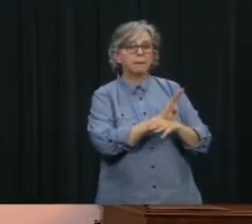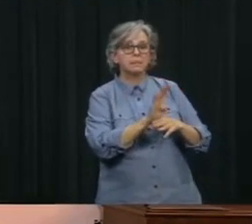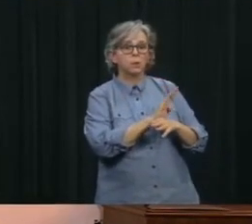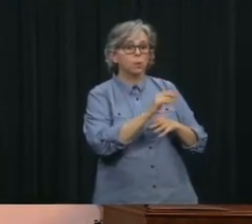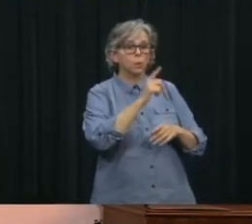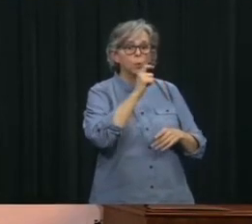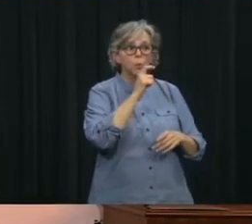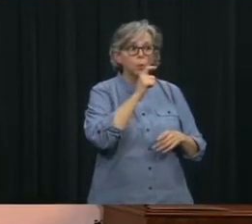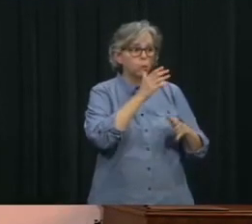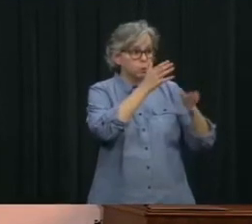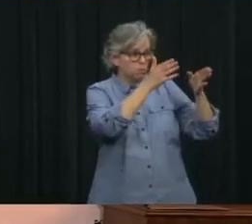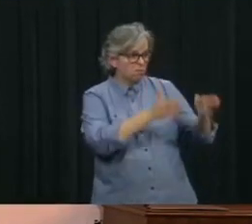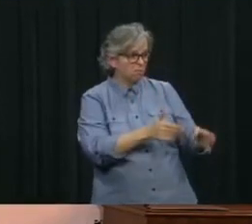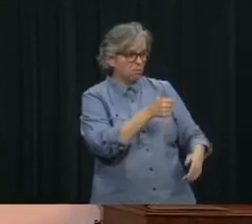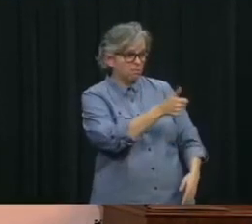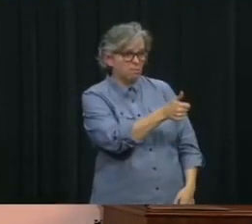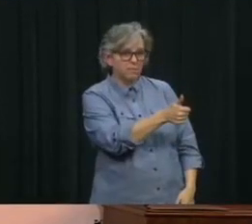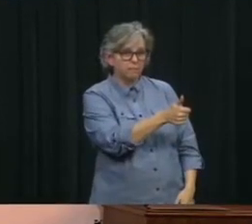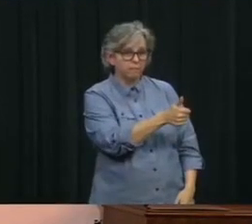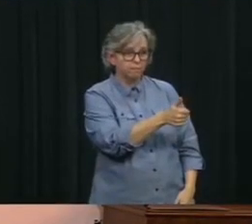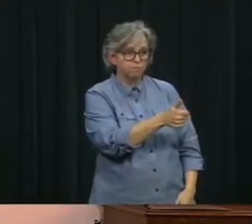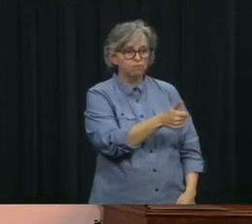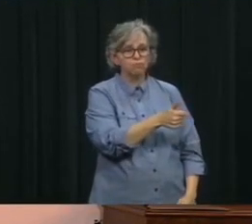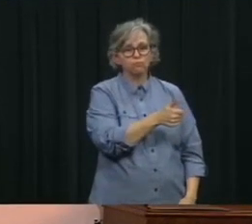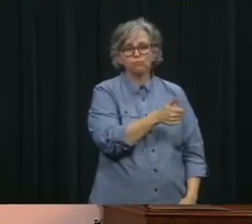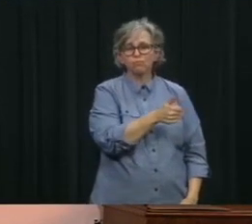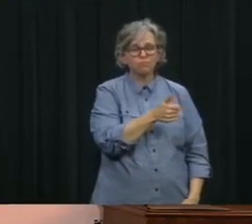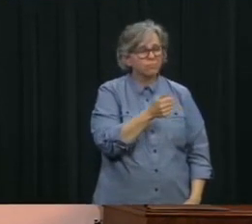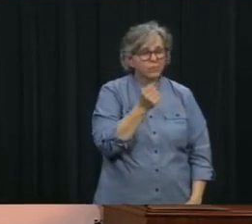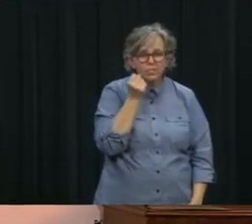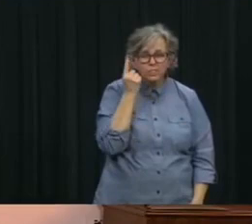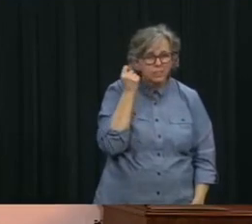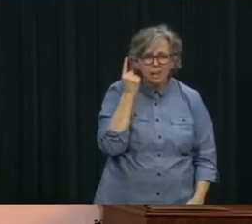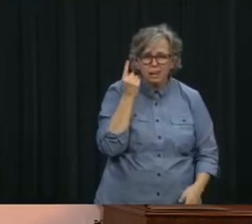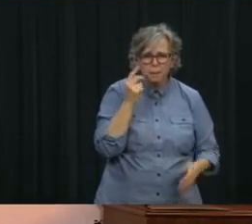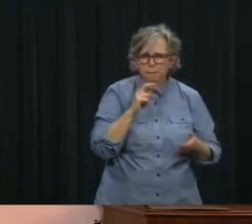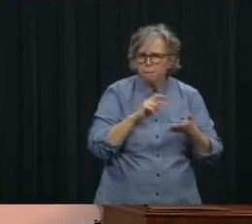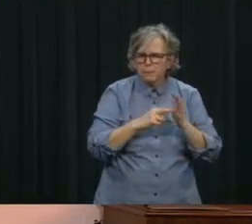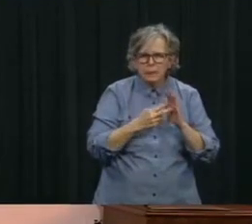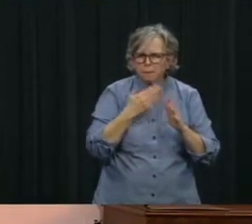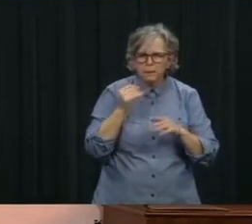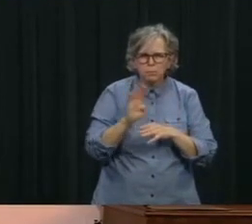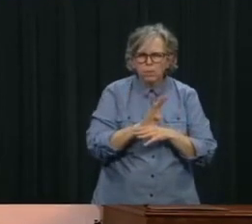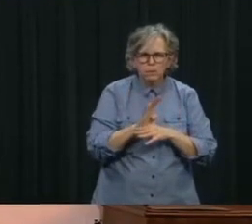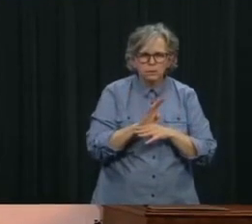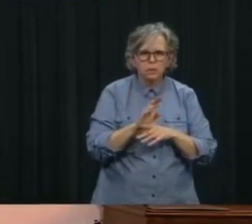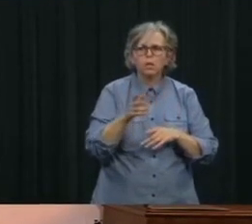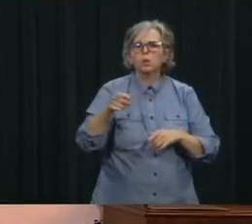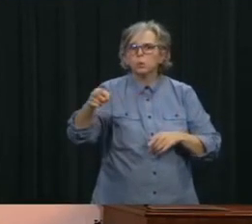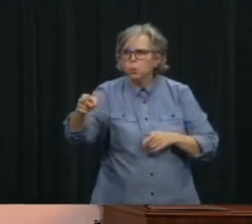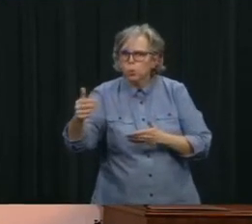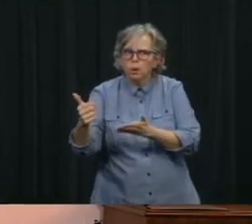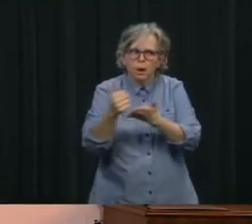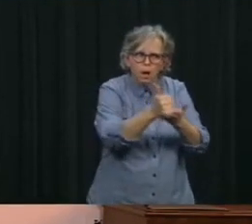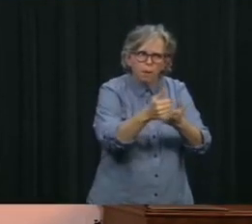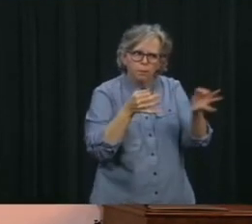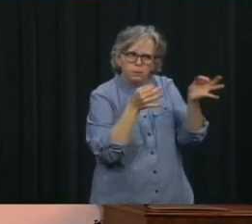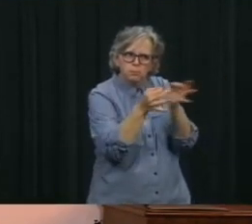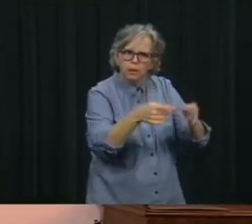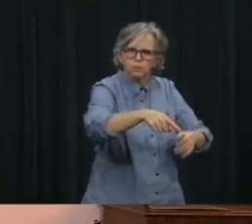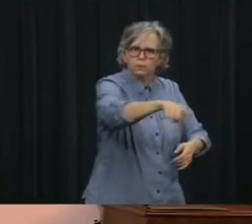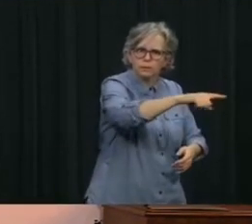not know exactly what we're talking about to hear these once again. Businesses are taking the temperature